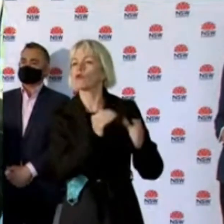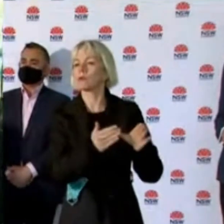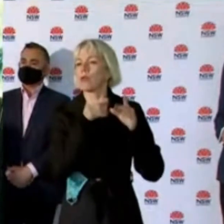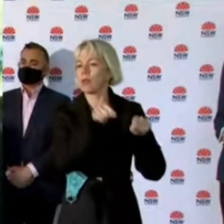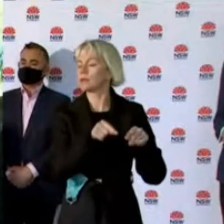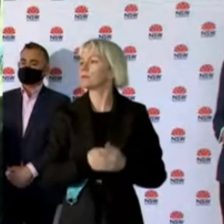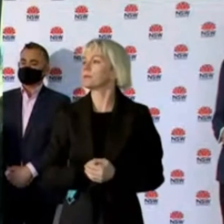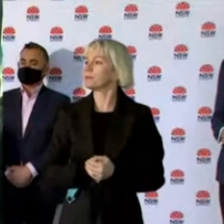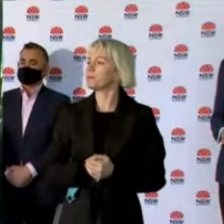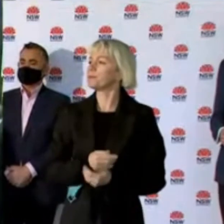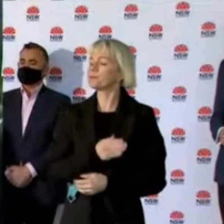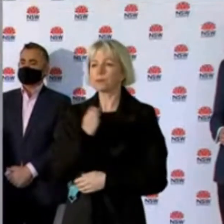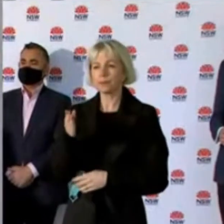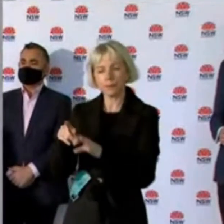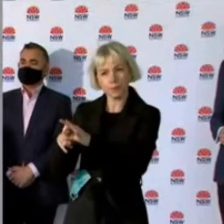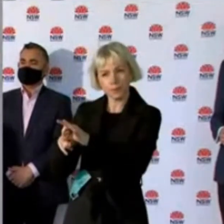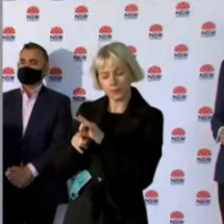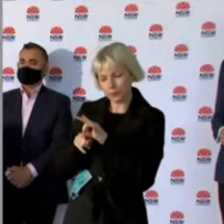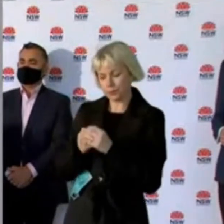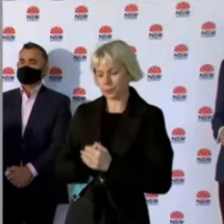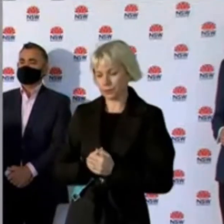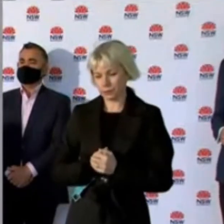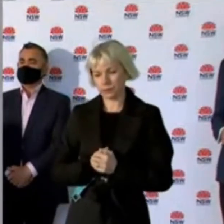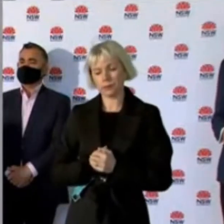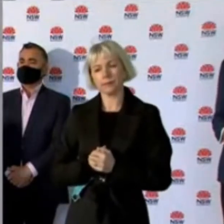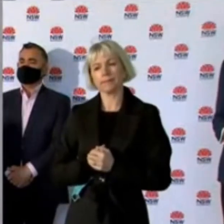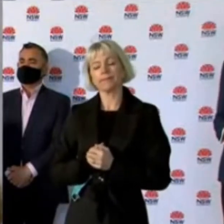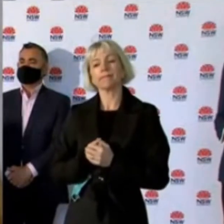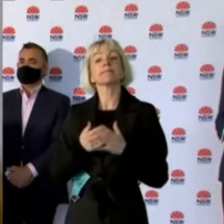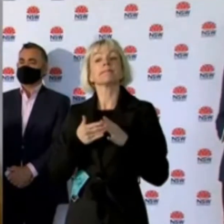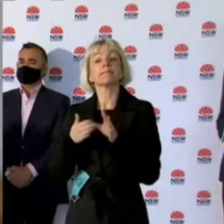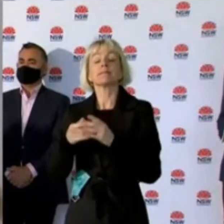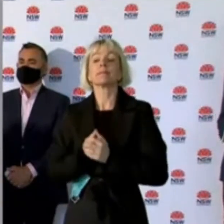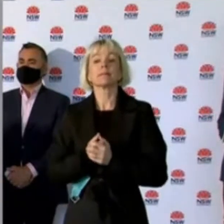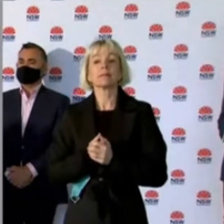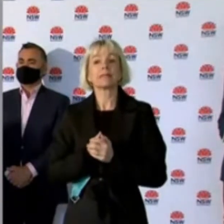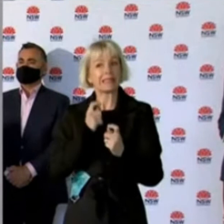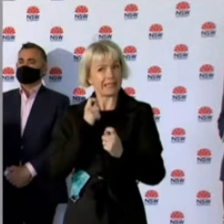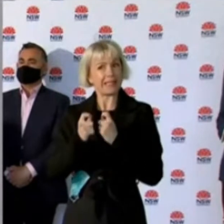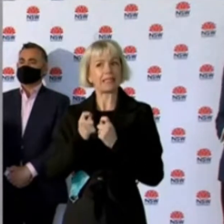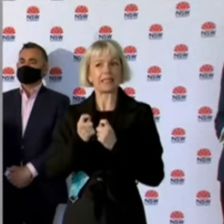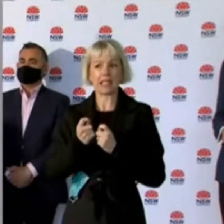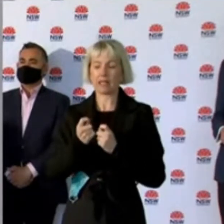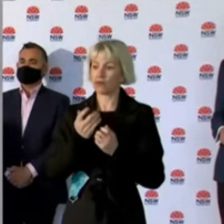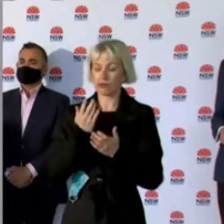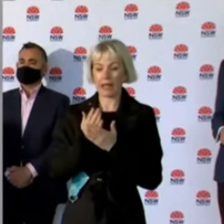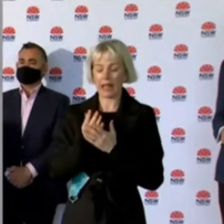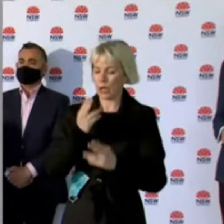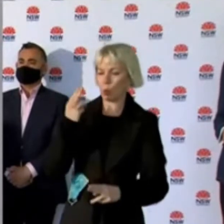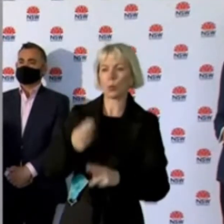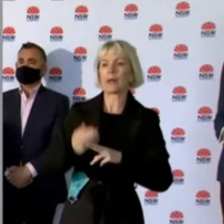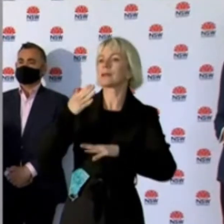back? So it varies. We have set up some very, very fast and rapid testing